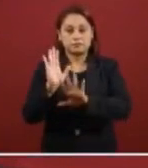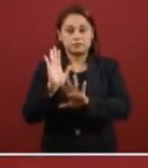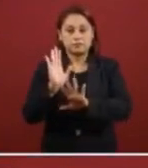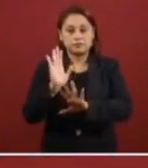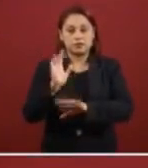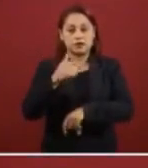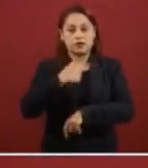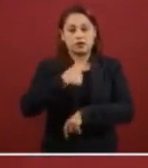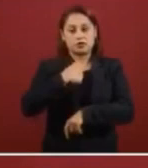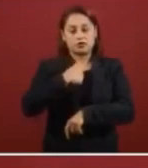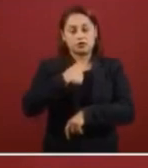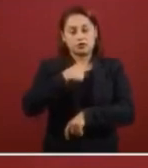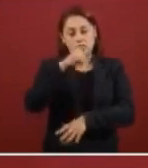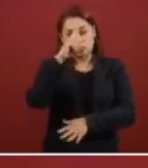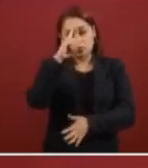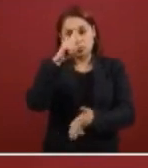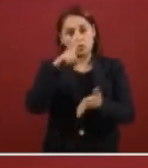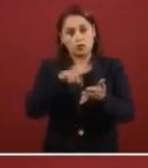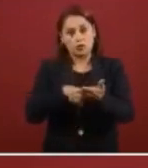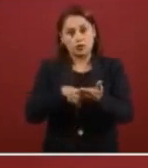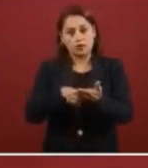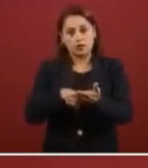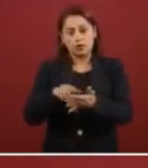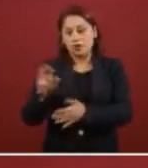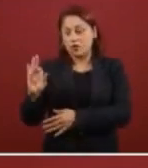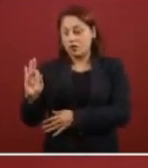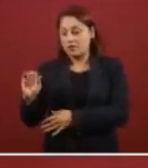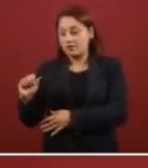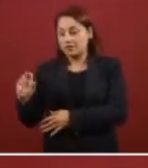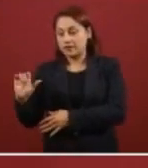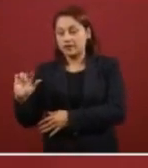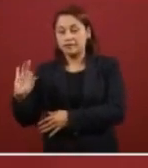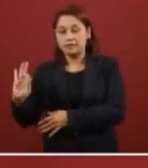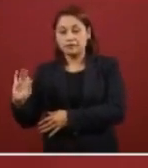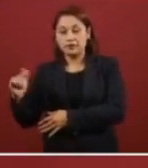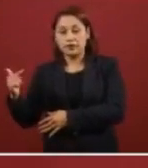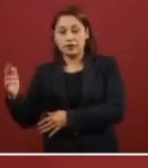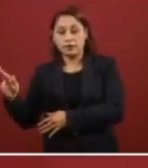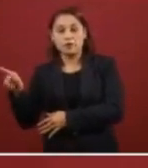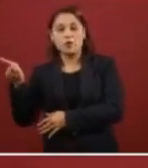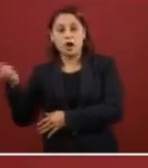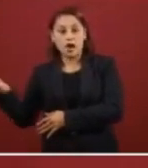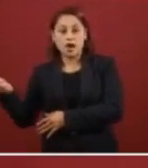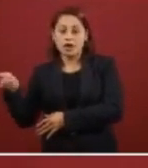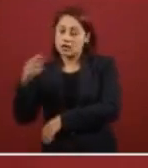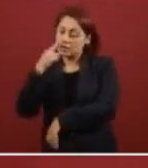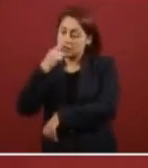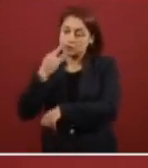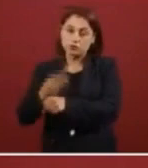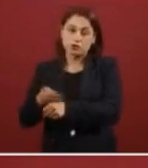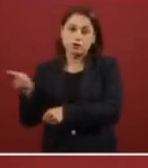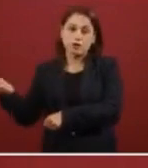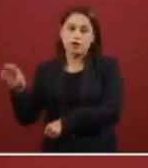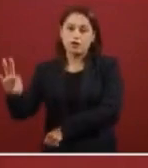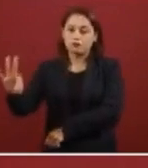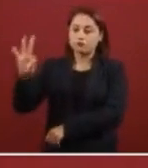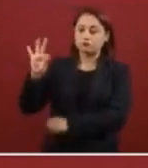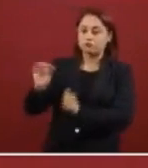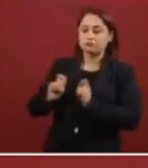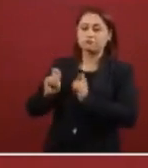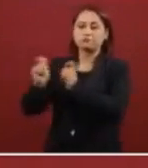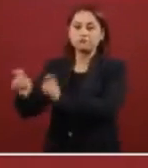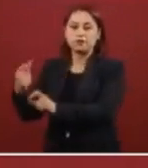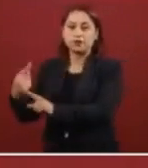I think that actually belongs to the district attorney. But however, we are going